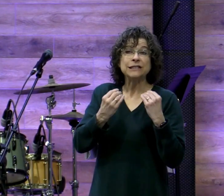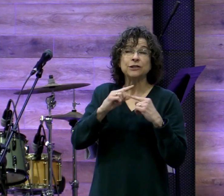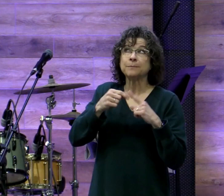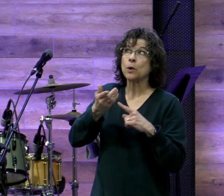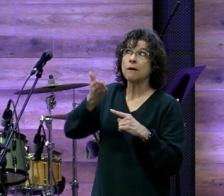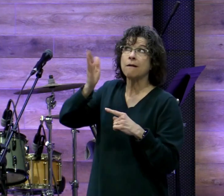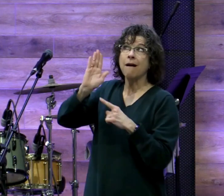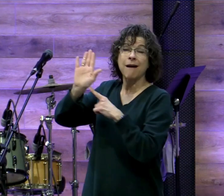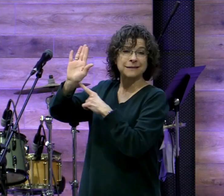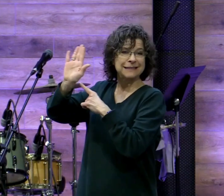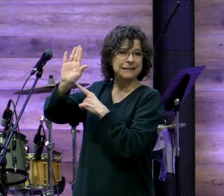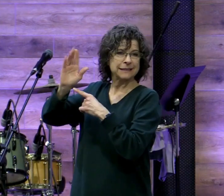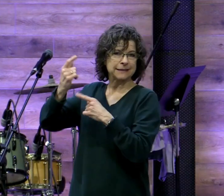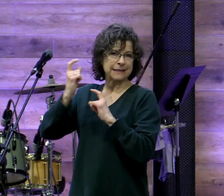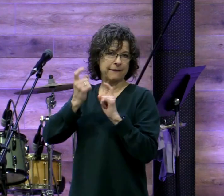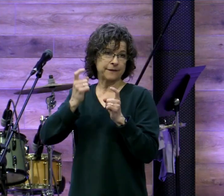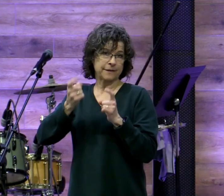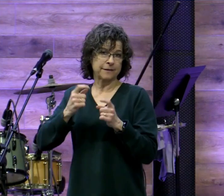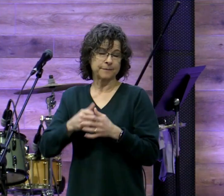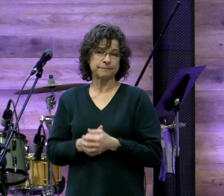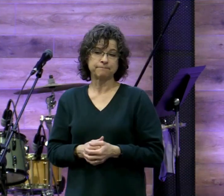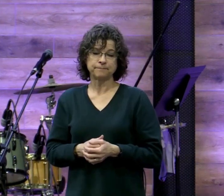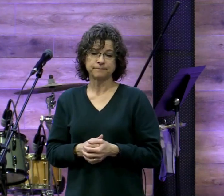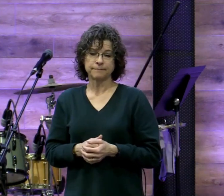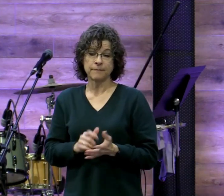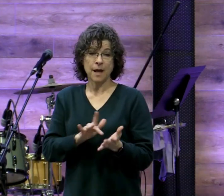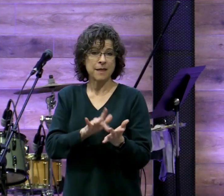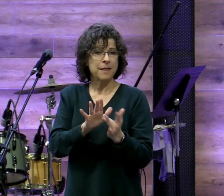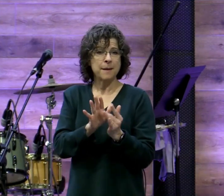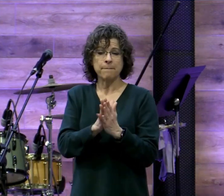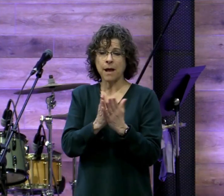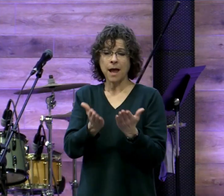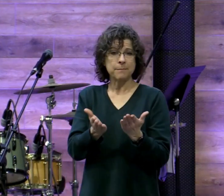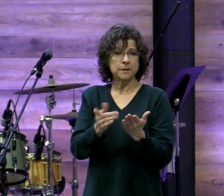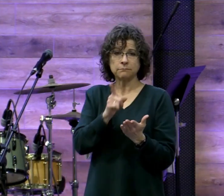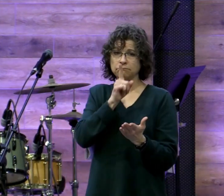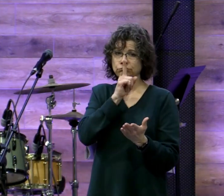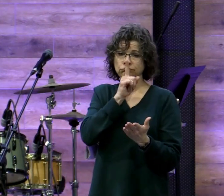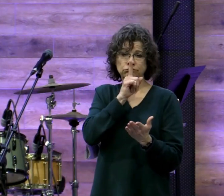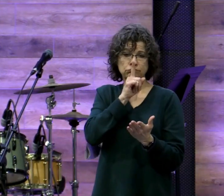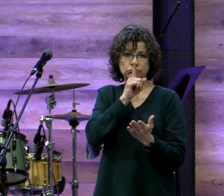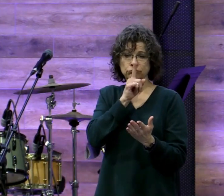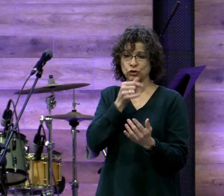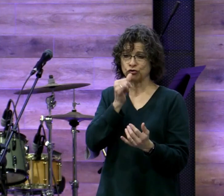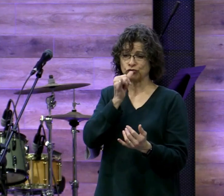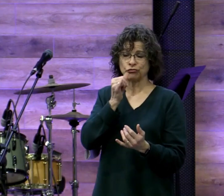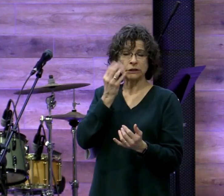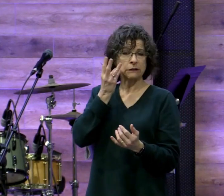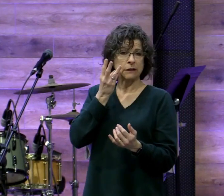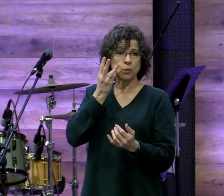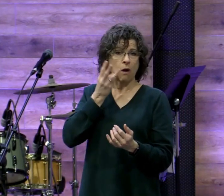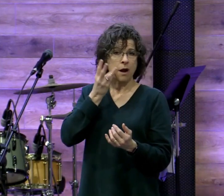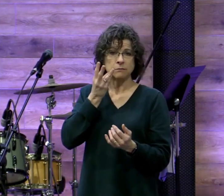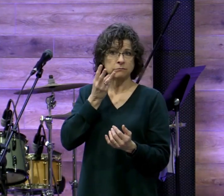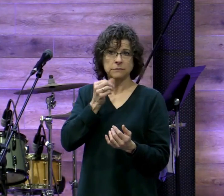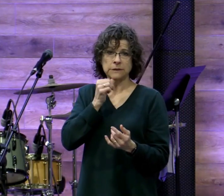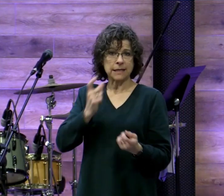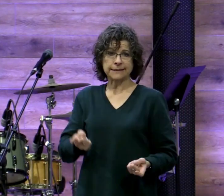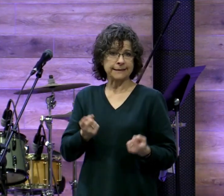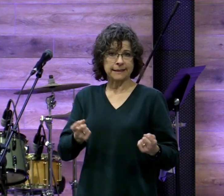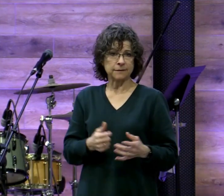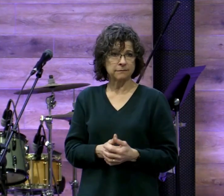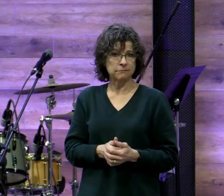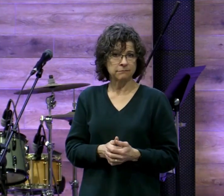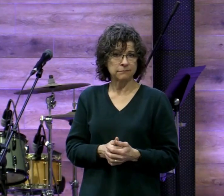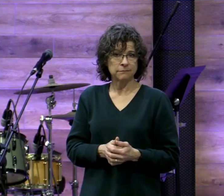of his gifts. See, the Bible never condemns the drinking of alcohol as sin in itself. Otherwise, Jesus certainly